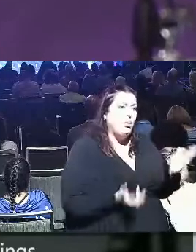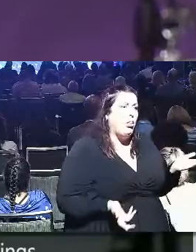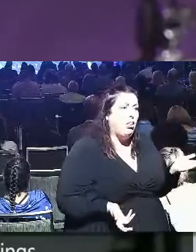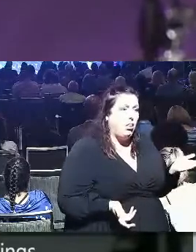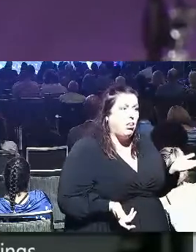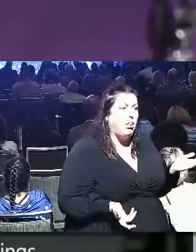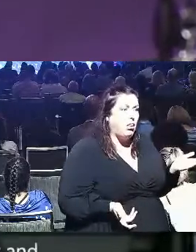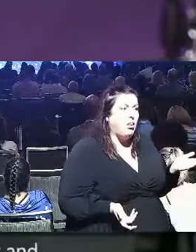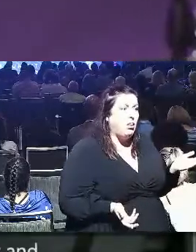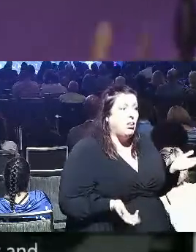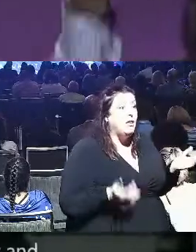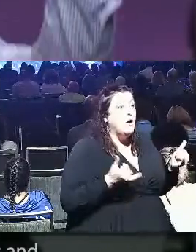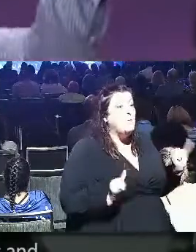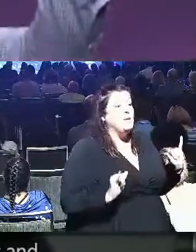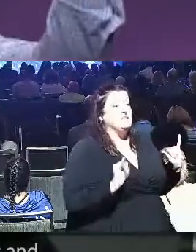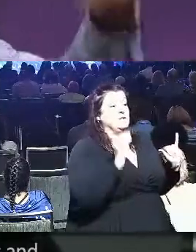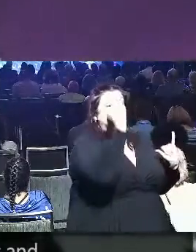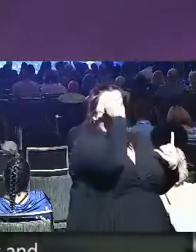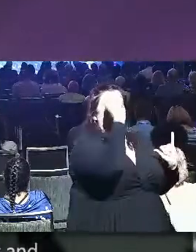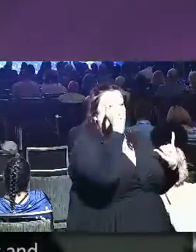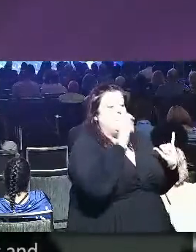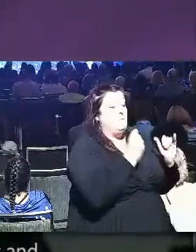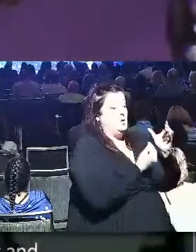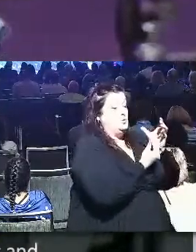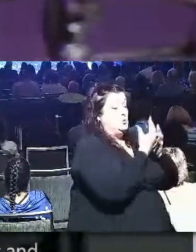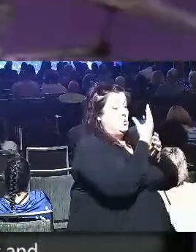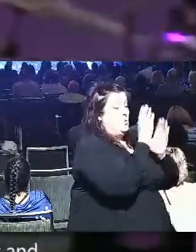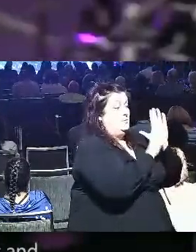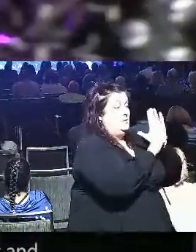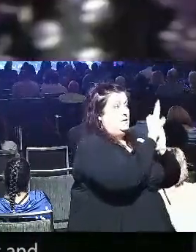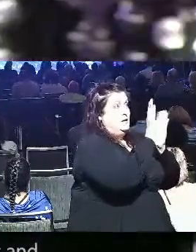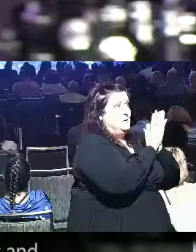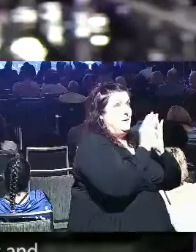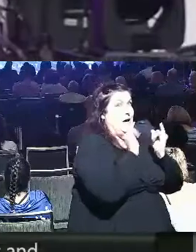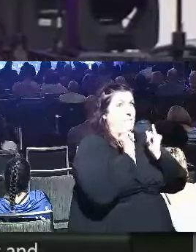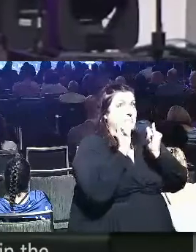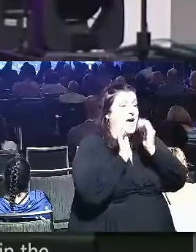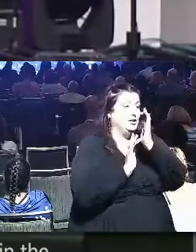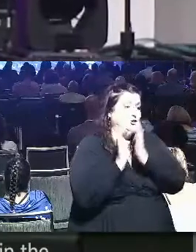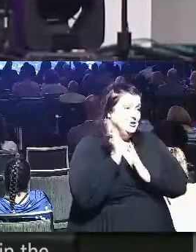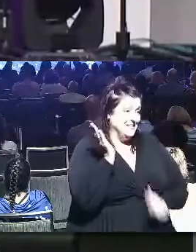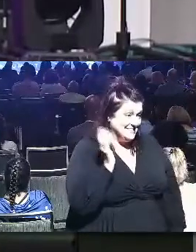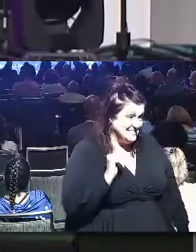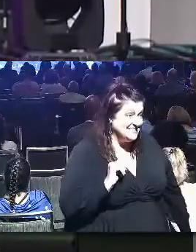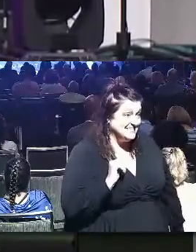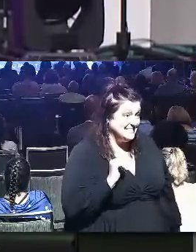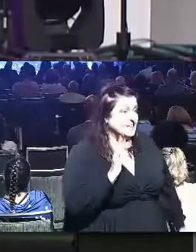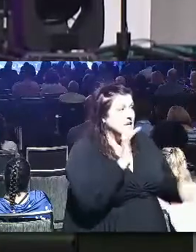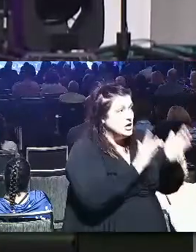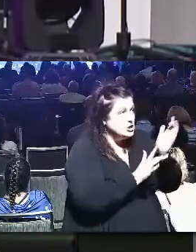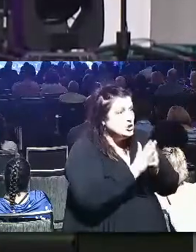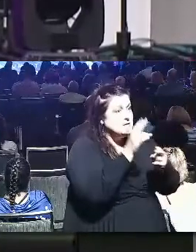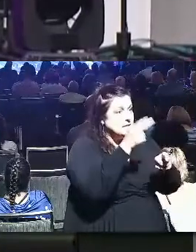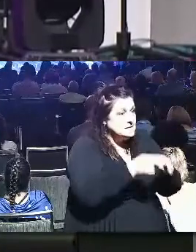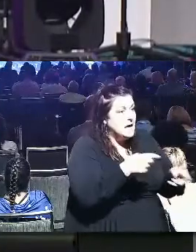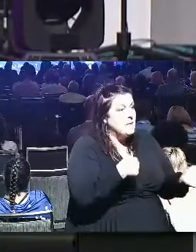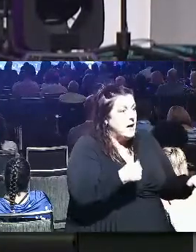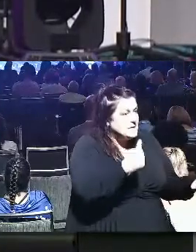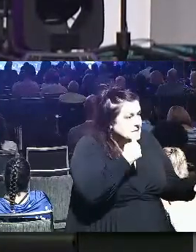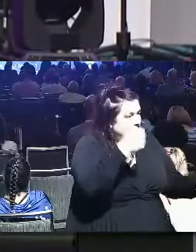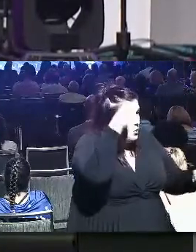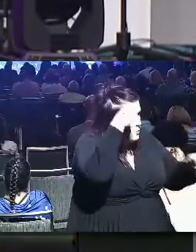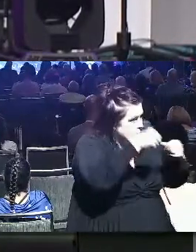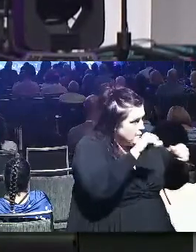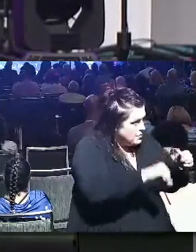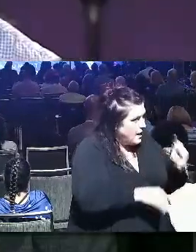know we've got a lot of growth to become like Jesus in the journey ahead. Amen? In Jesus' name I say. I